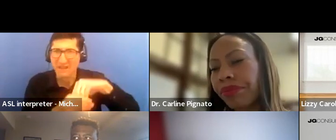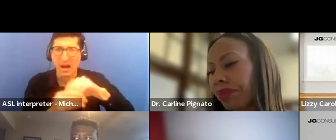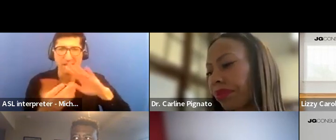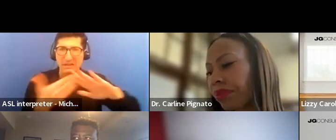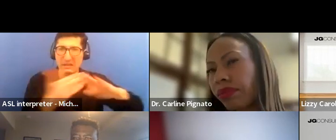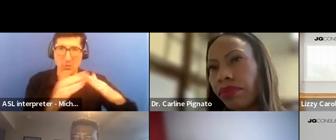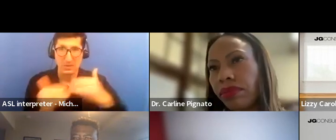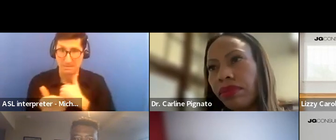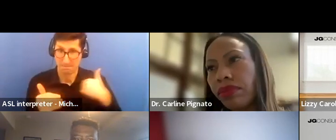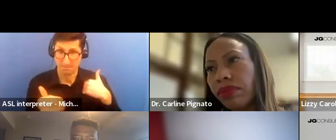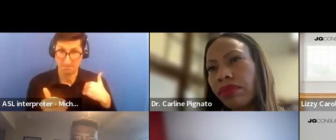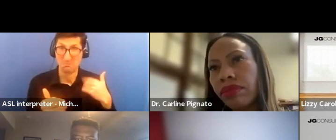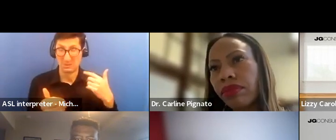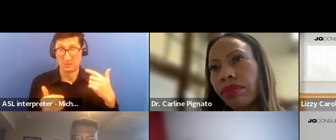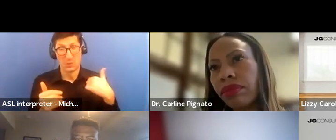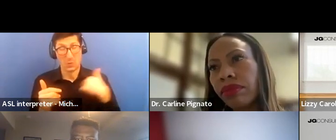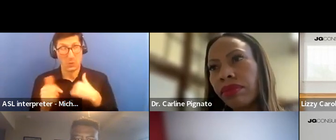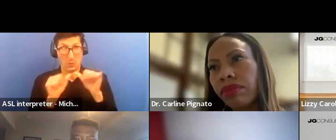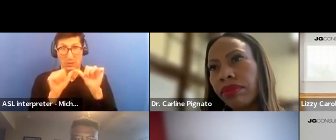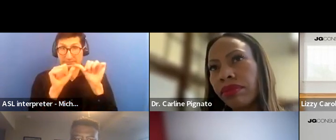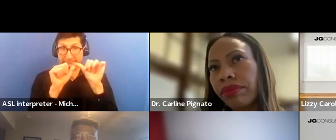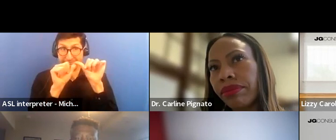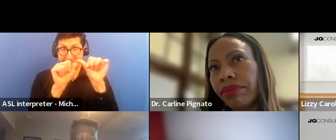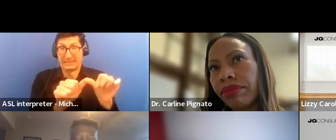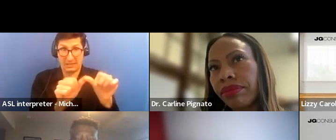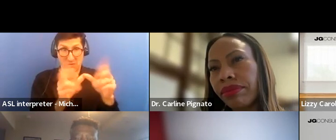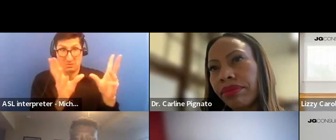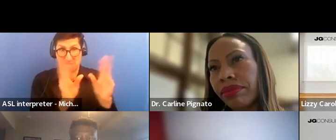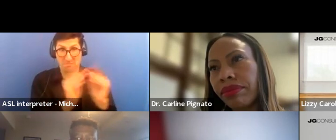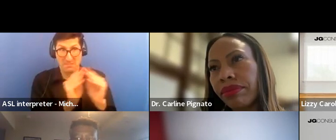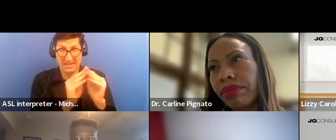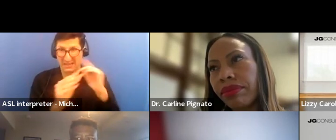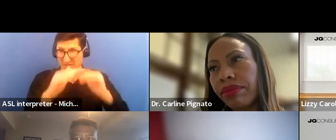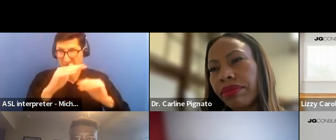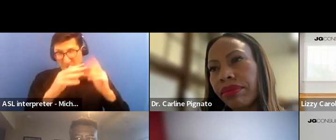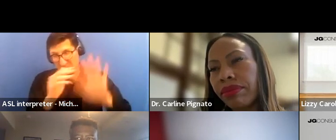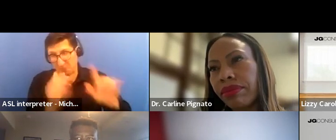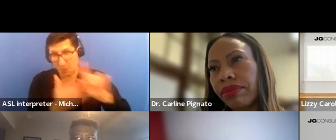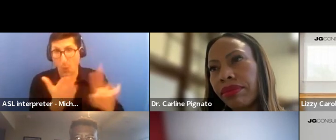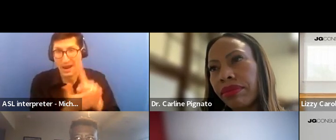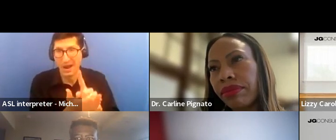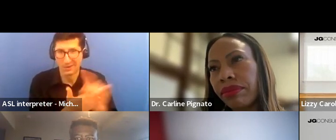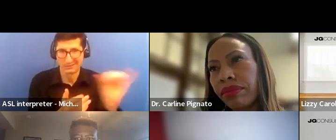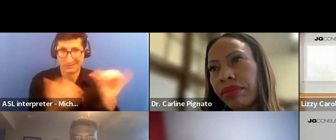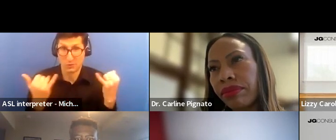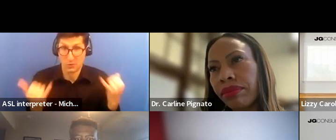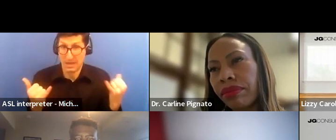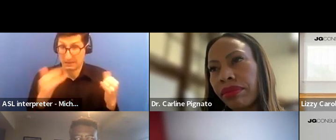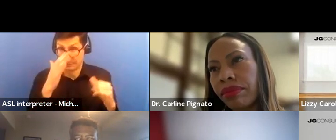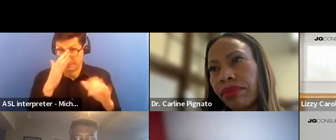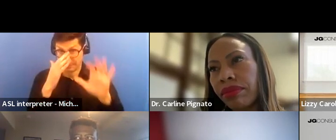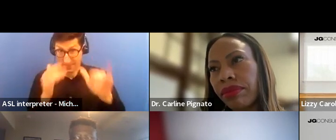And we will keep them to an hour, kind of like today. Is that any questions about that